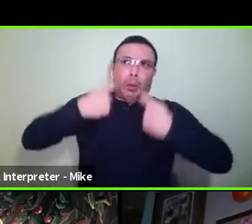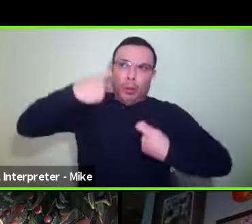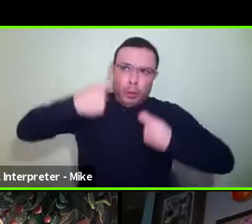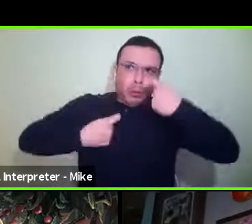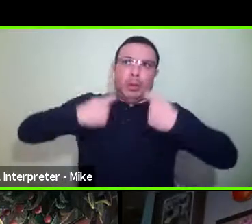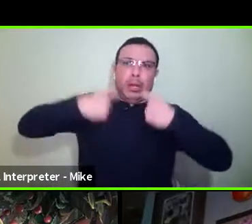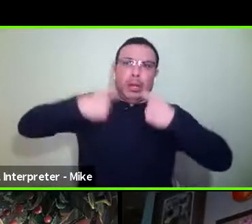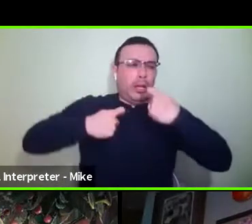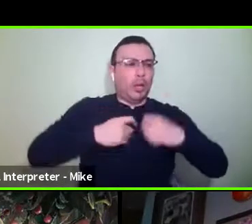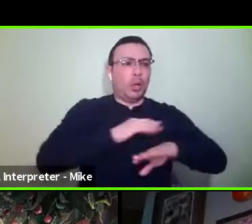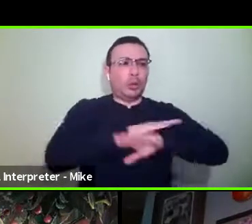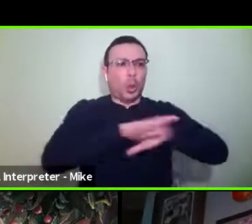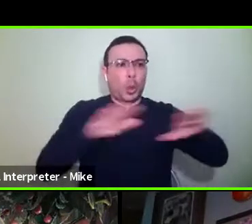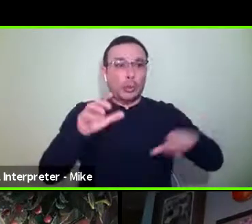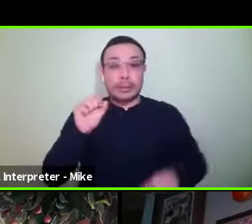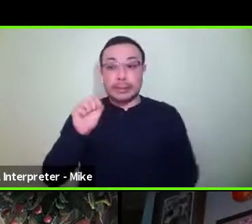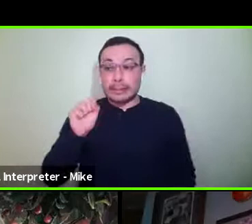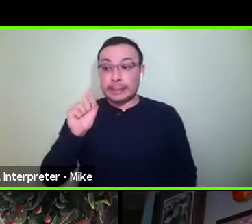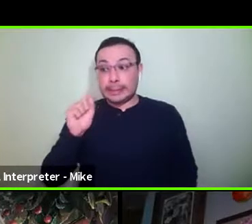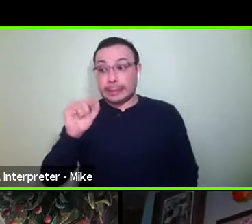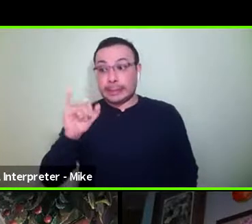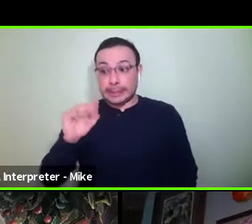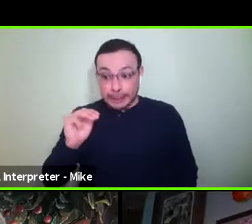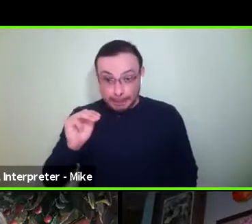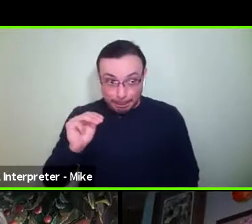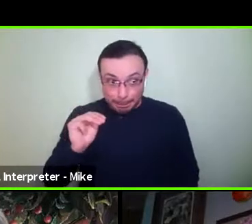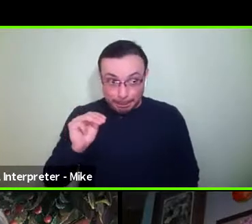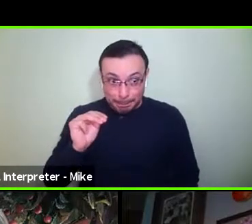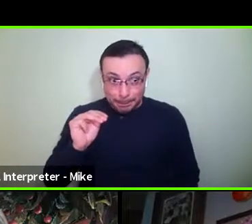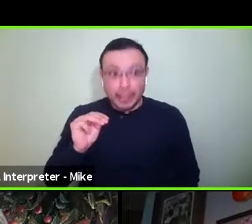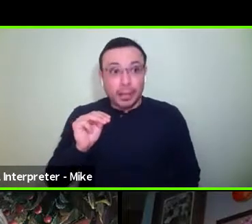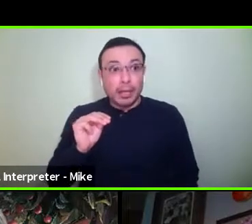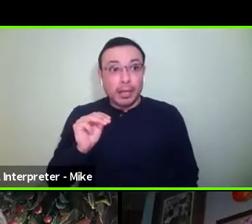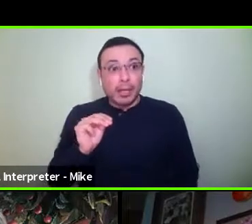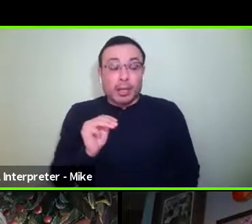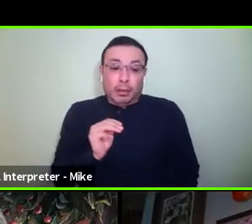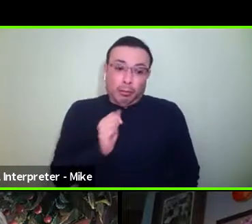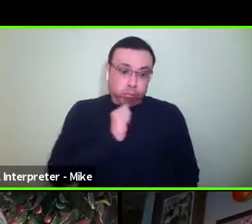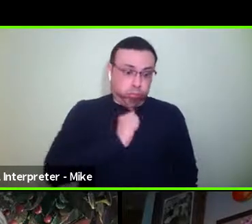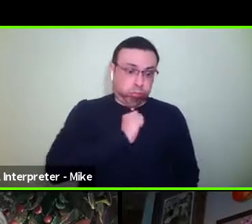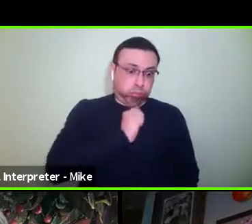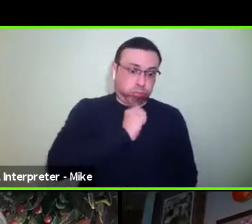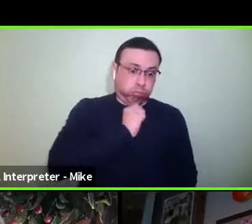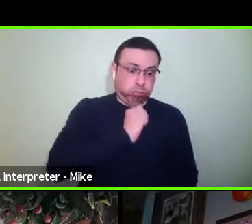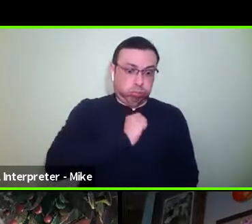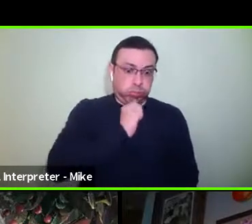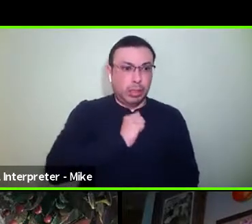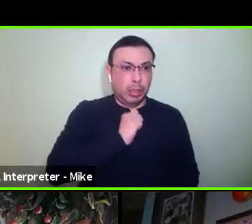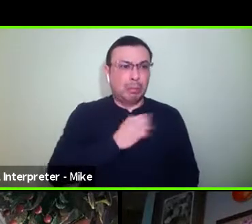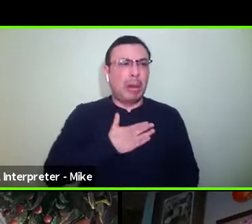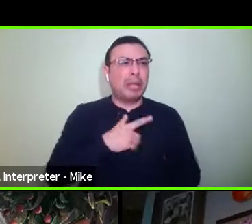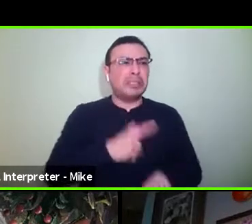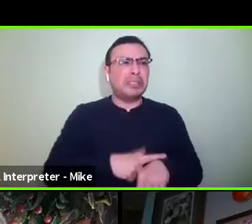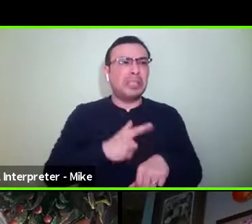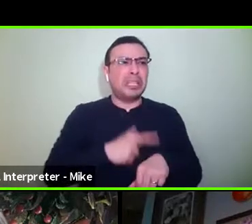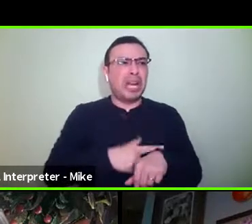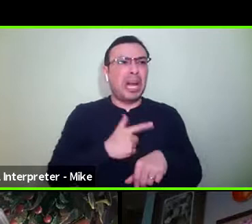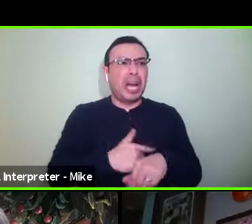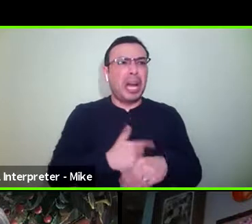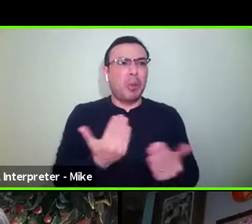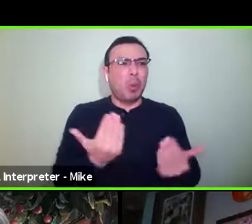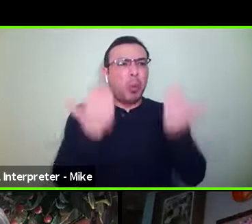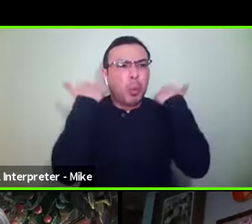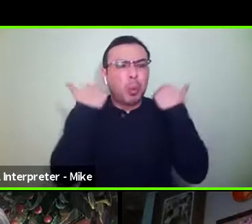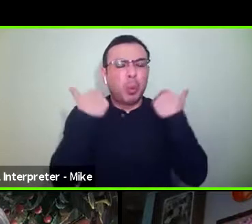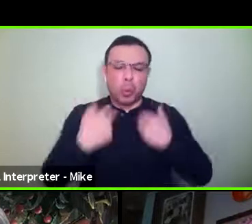that was such a colossal waste of time. There are so many more things I could have done with my life. But we never talked to the adults.